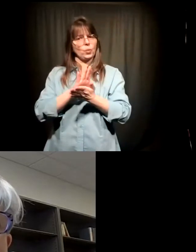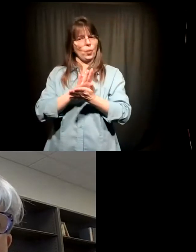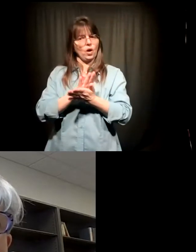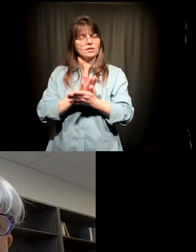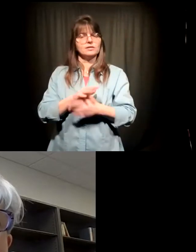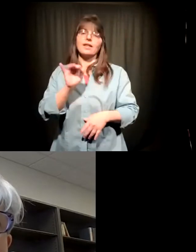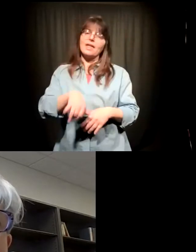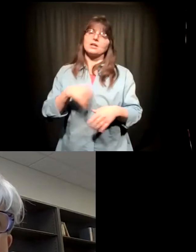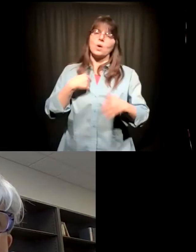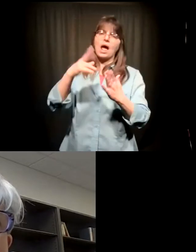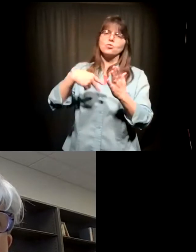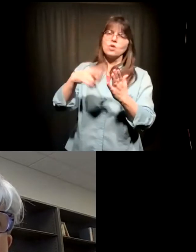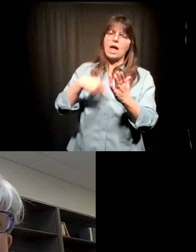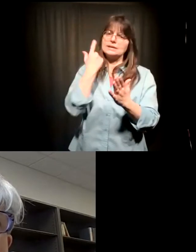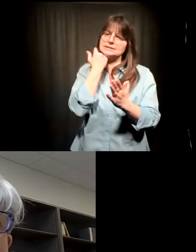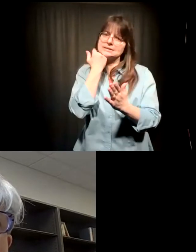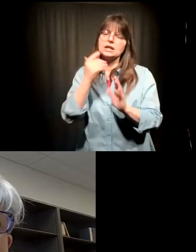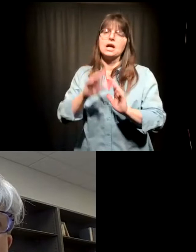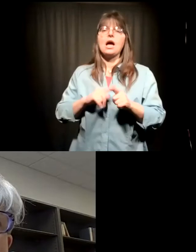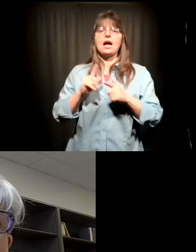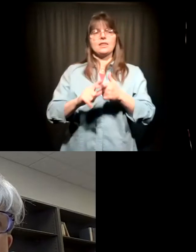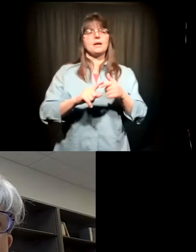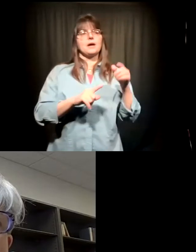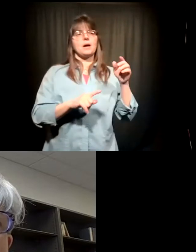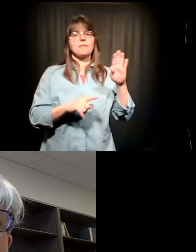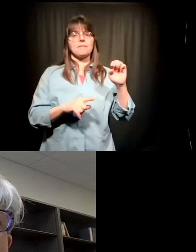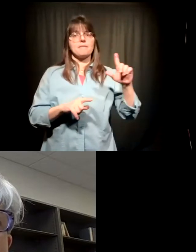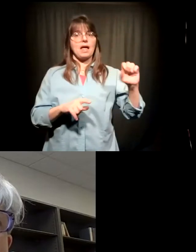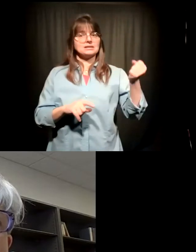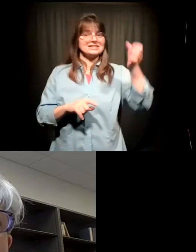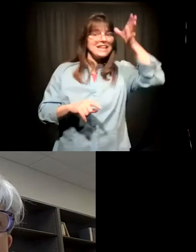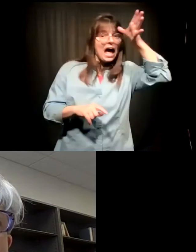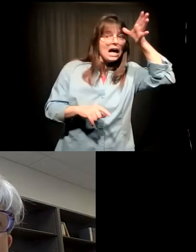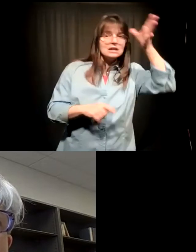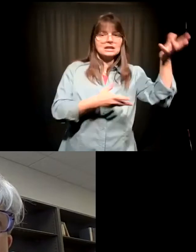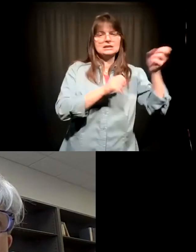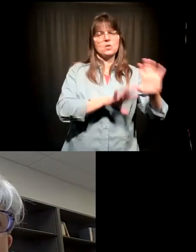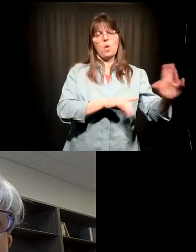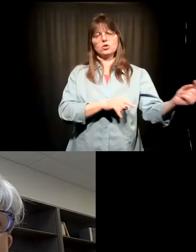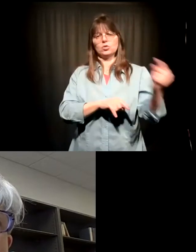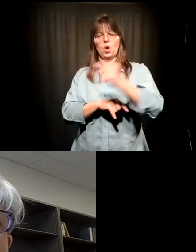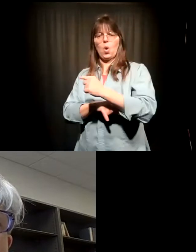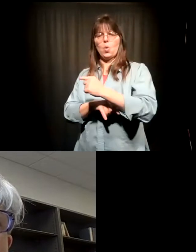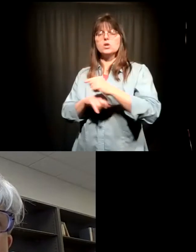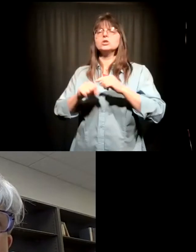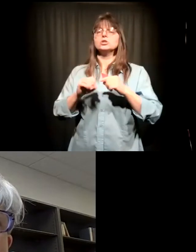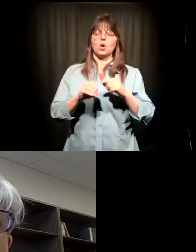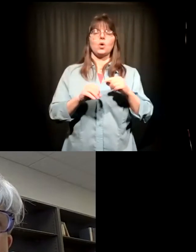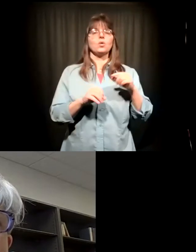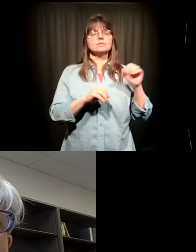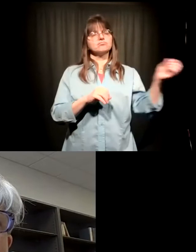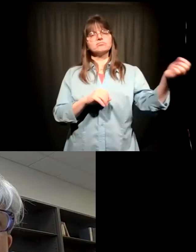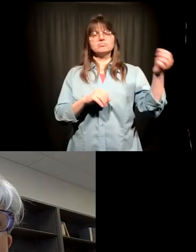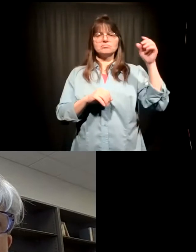read from. And Bell's father didn't want to do it, but he sent Alex. And so Alex taught there,